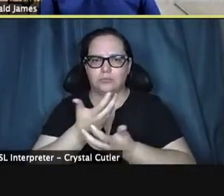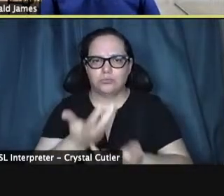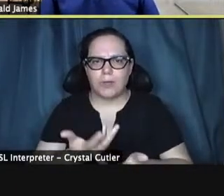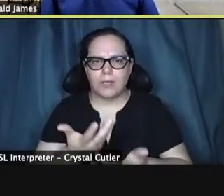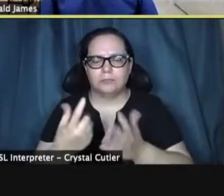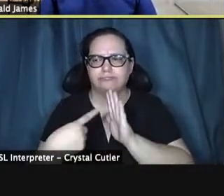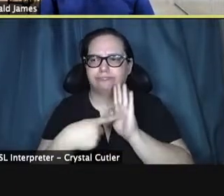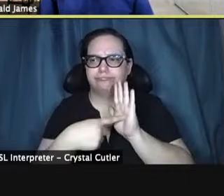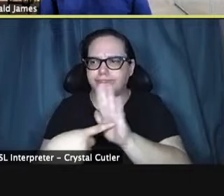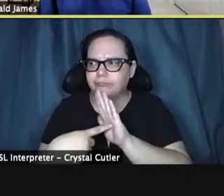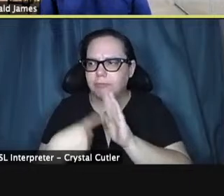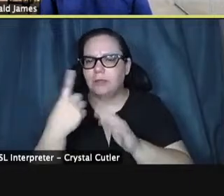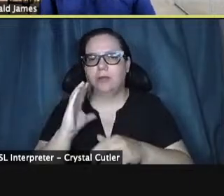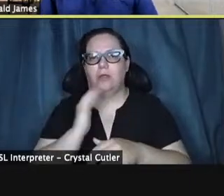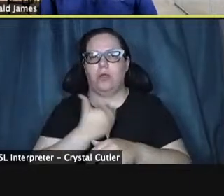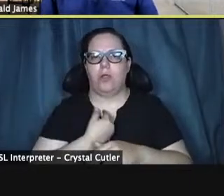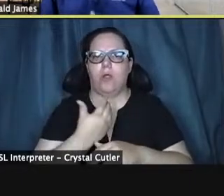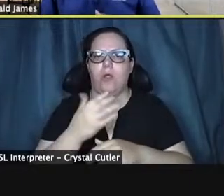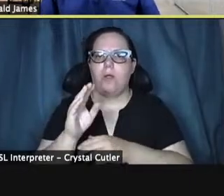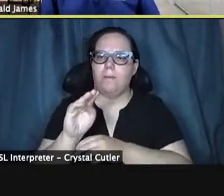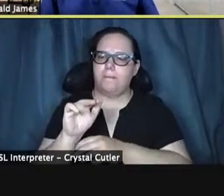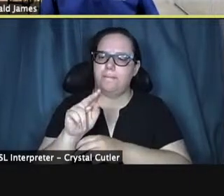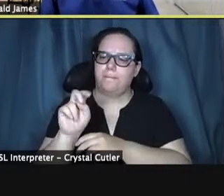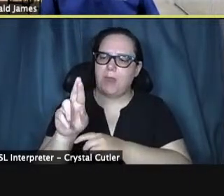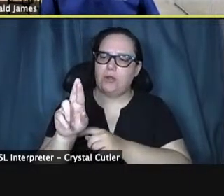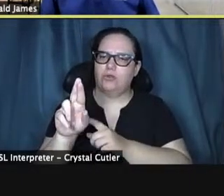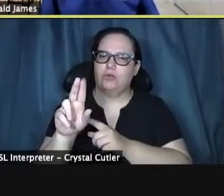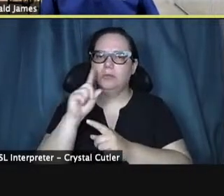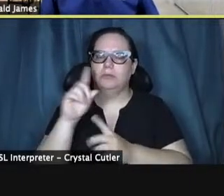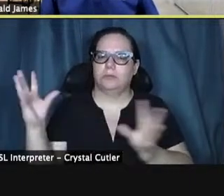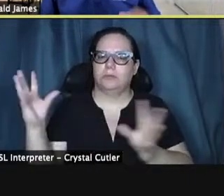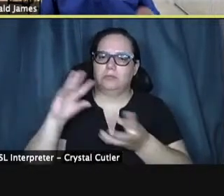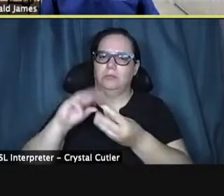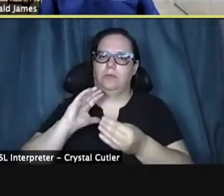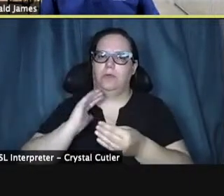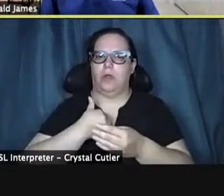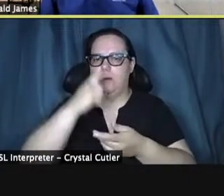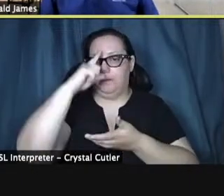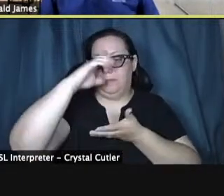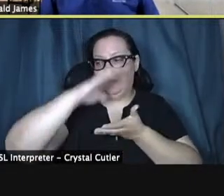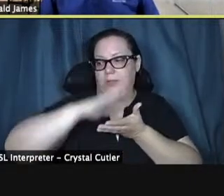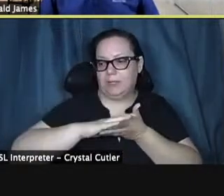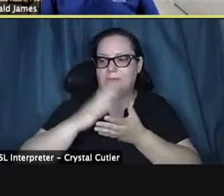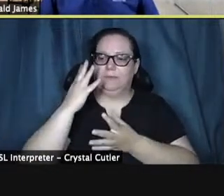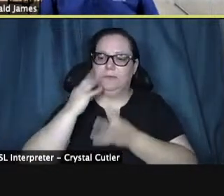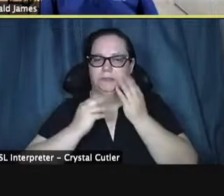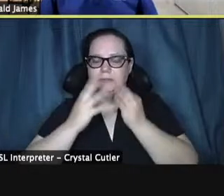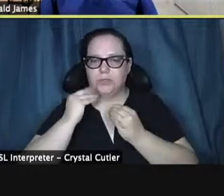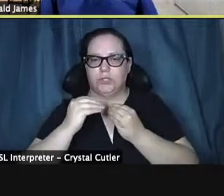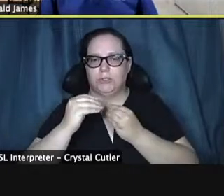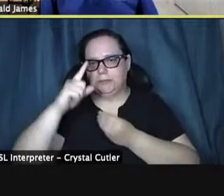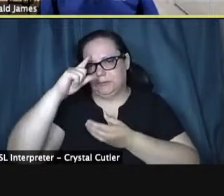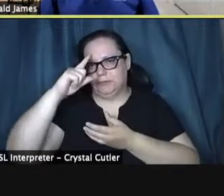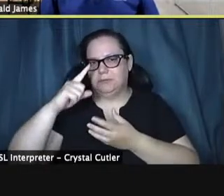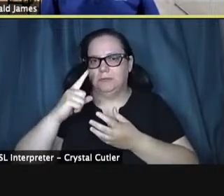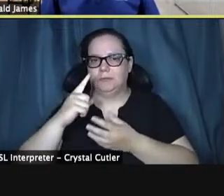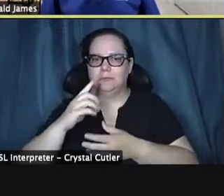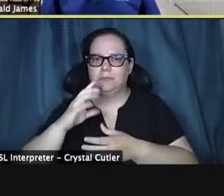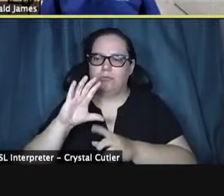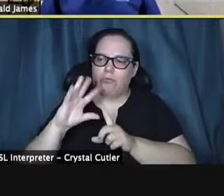our experiences, beliefs, culture, opinions, or convictions, and it includes verbal and nonverbal